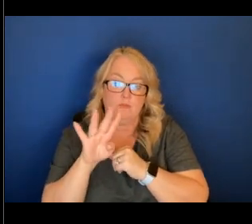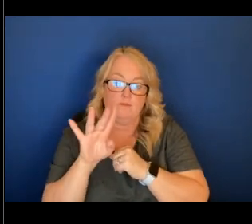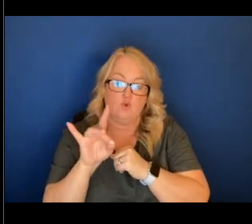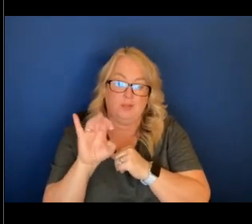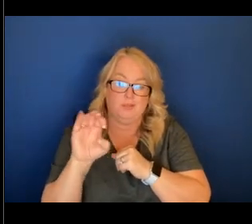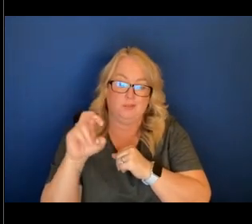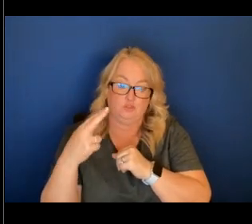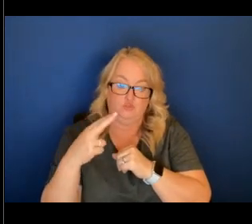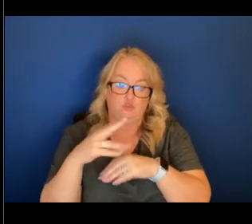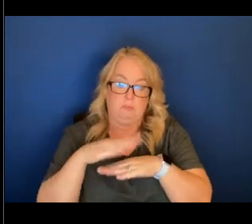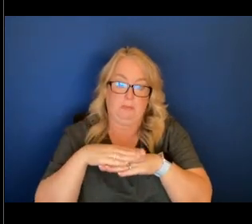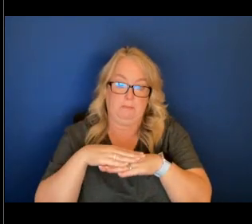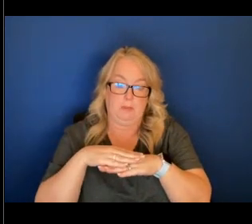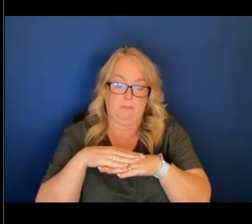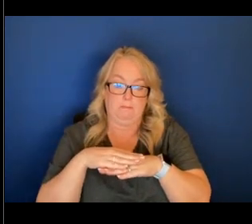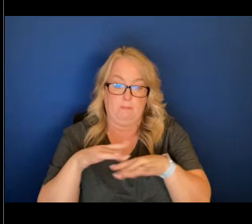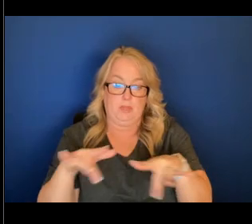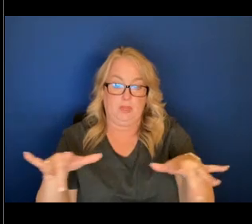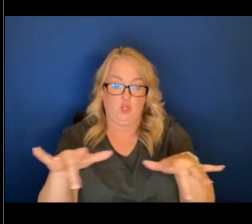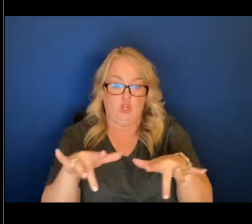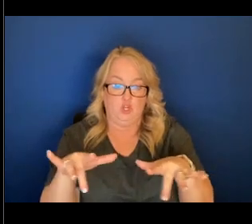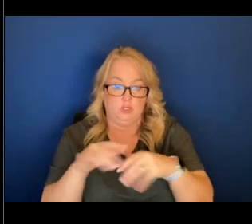40-inch minimum clearance.